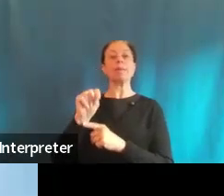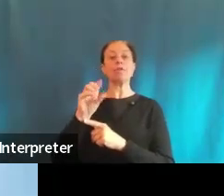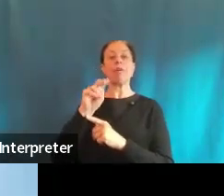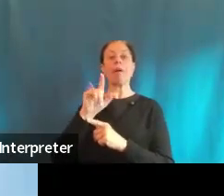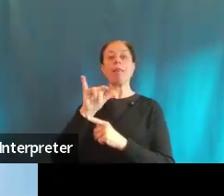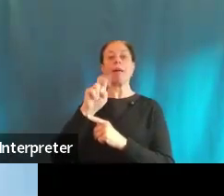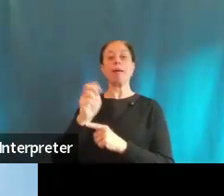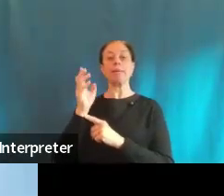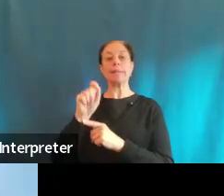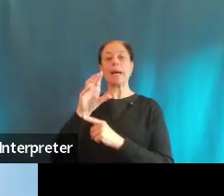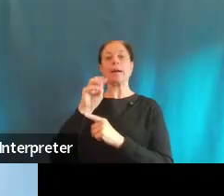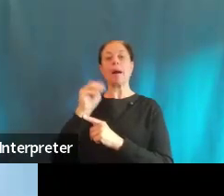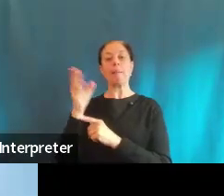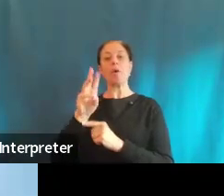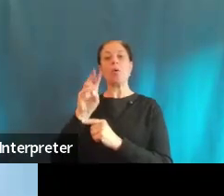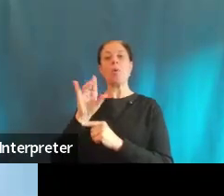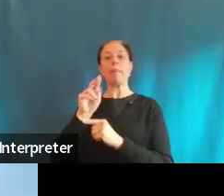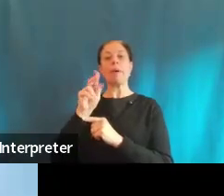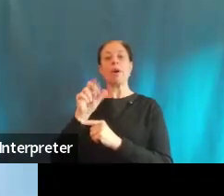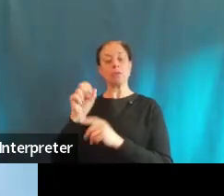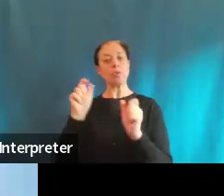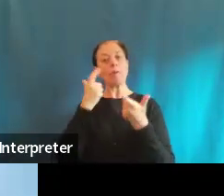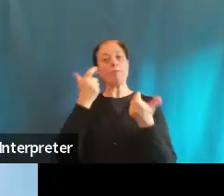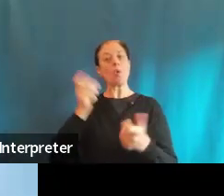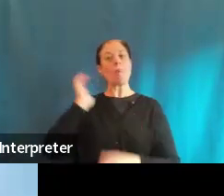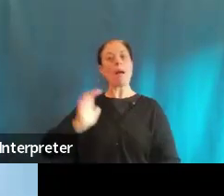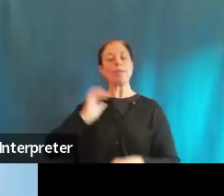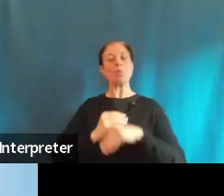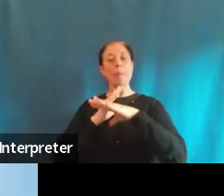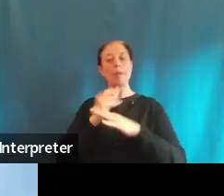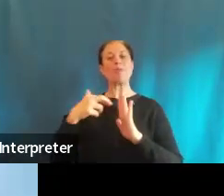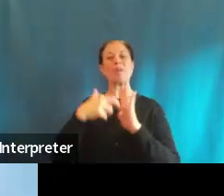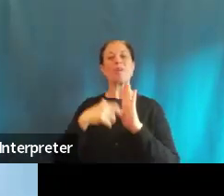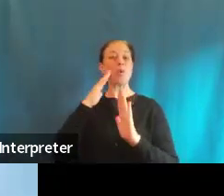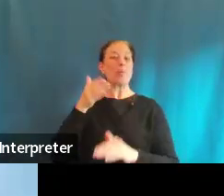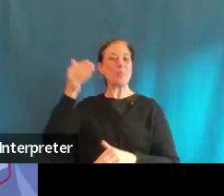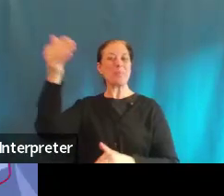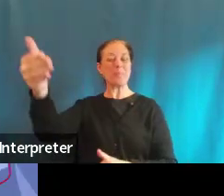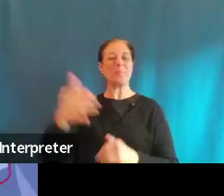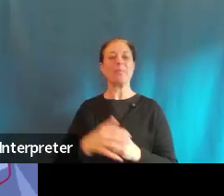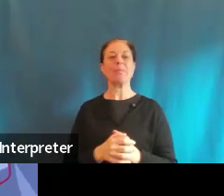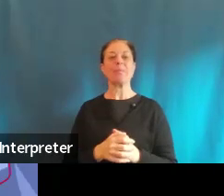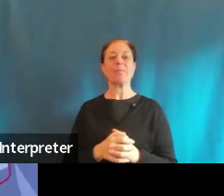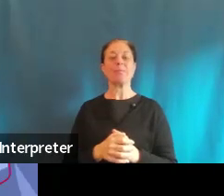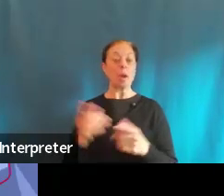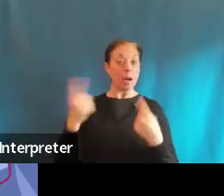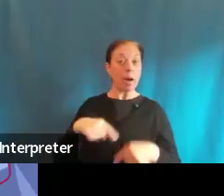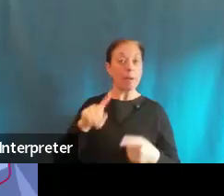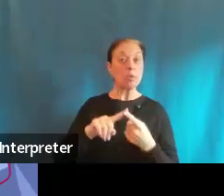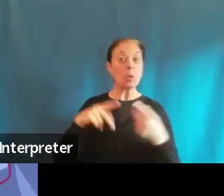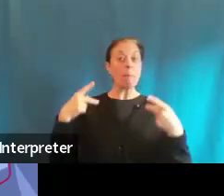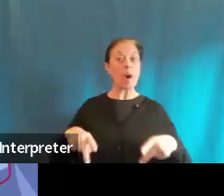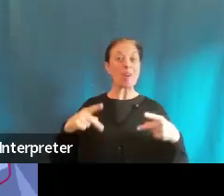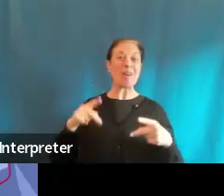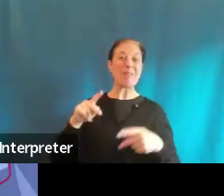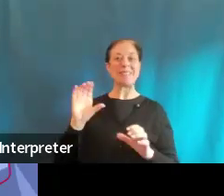booklistonline.com/webinars, where you can view archives of past webinars and register for upcoming ones. Are you coming to the party of